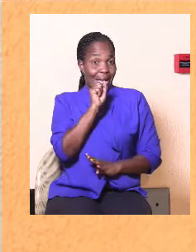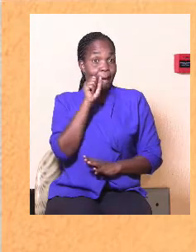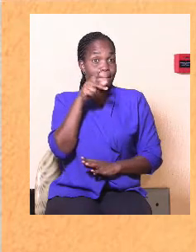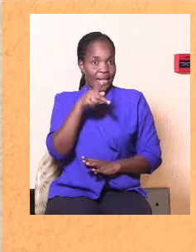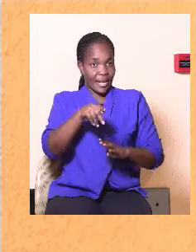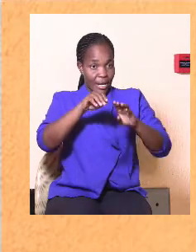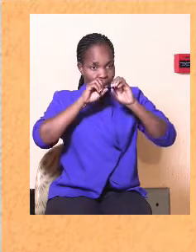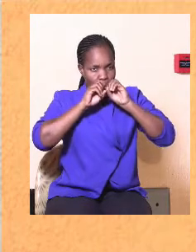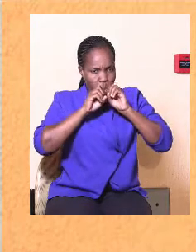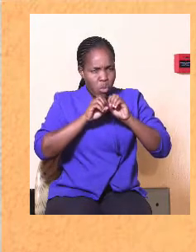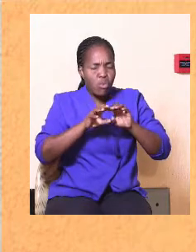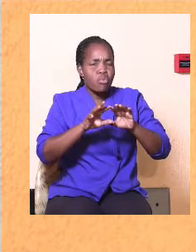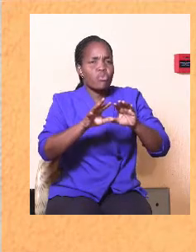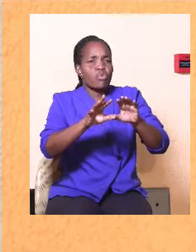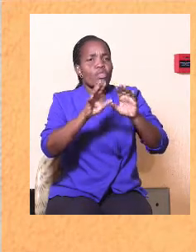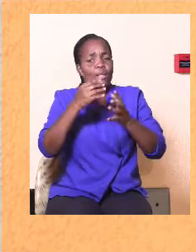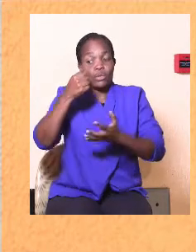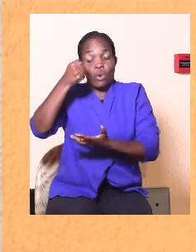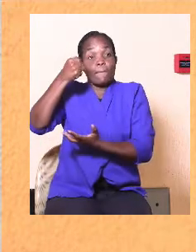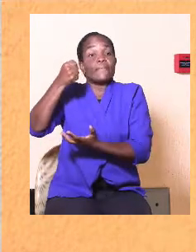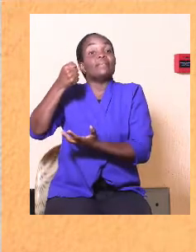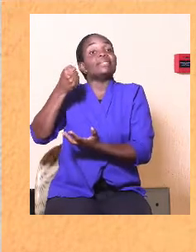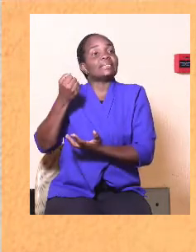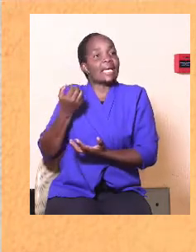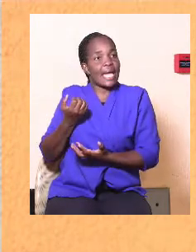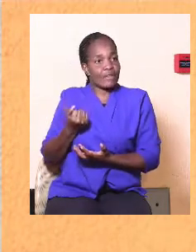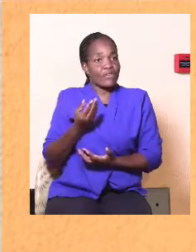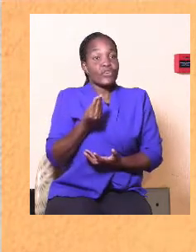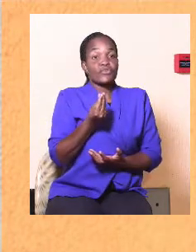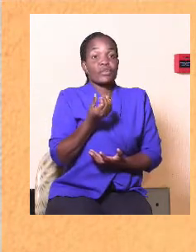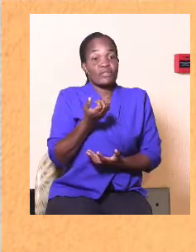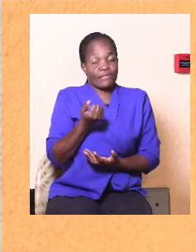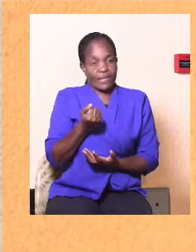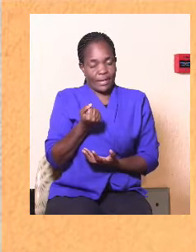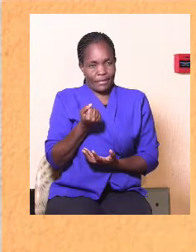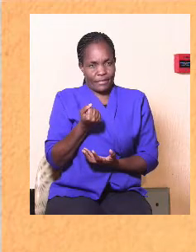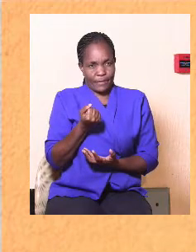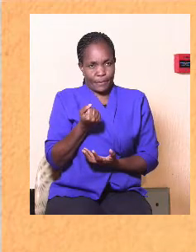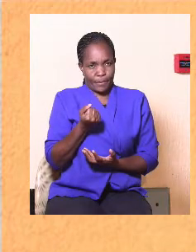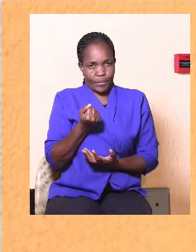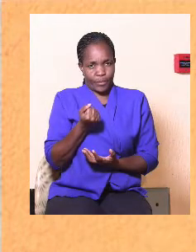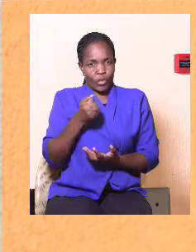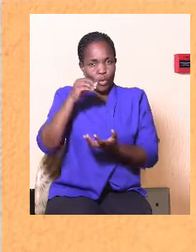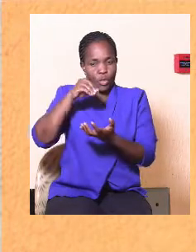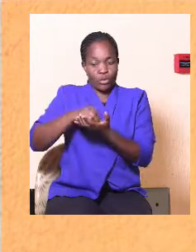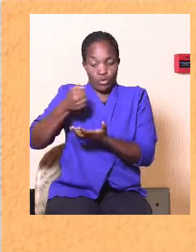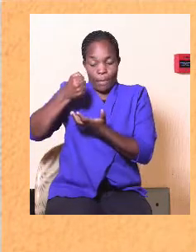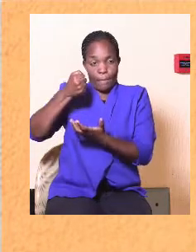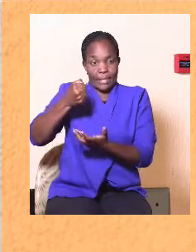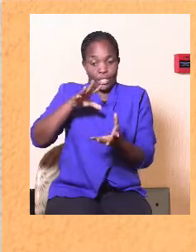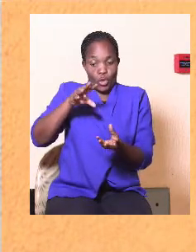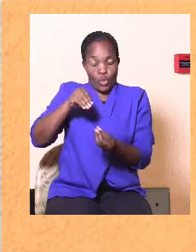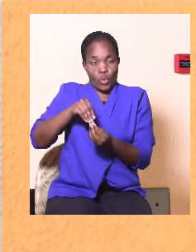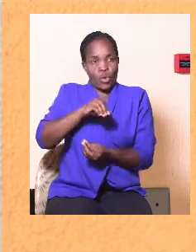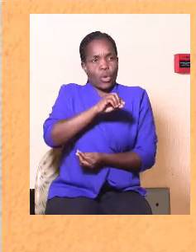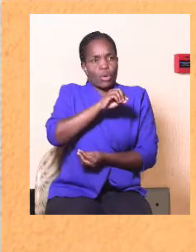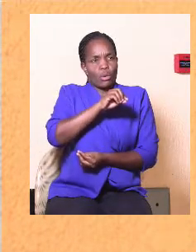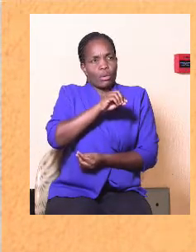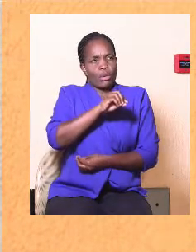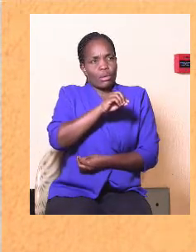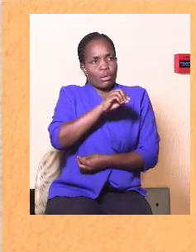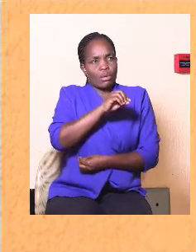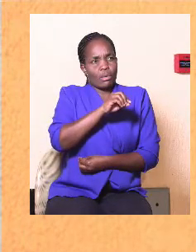has addressed that part. In other words, we made a budgetary provision of 1.1 billion